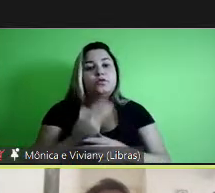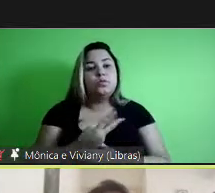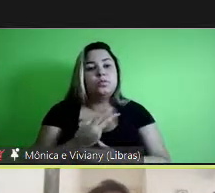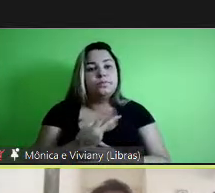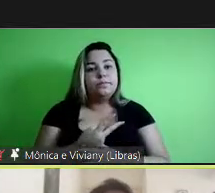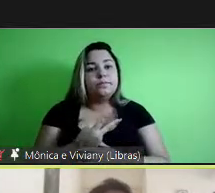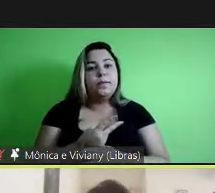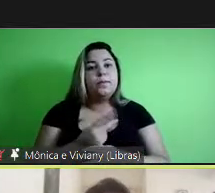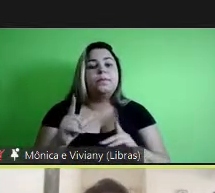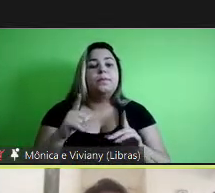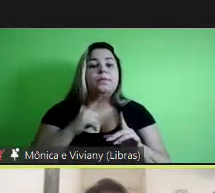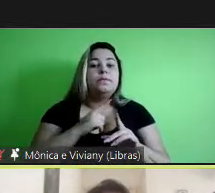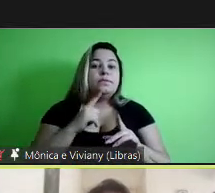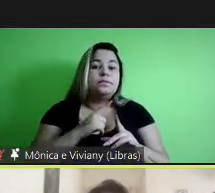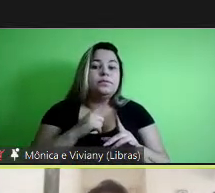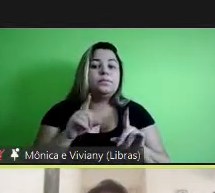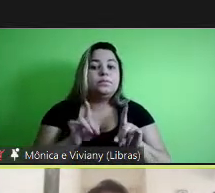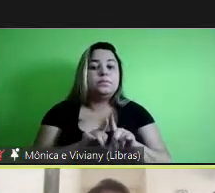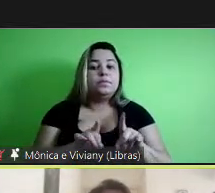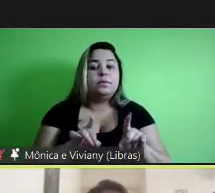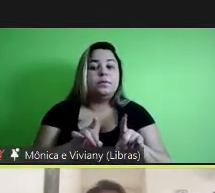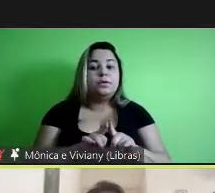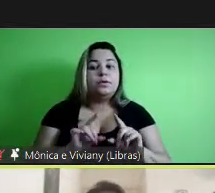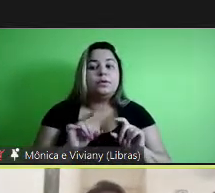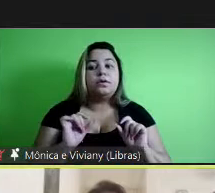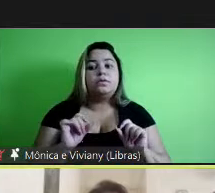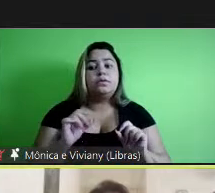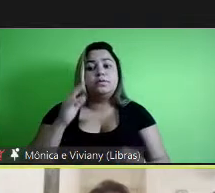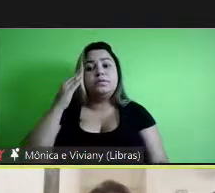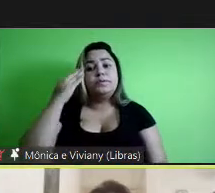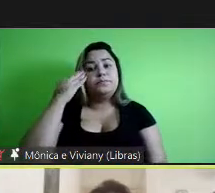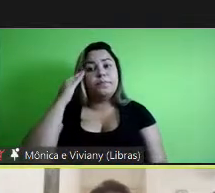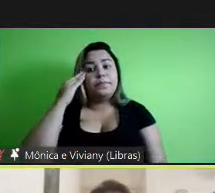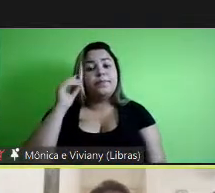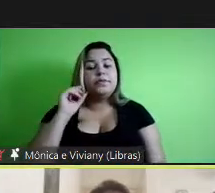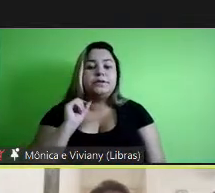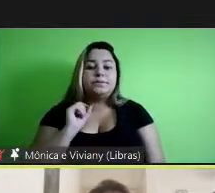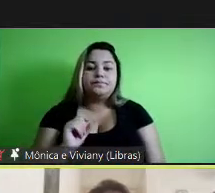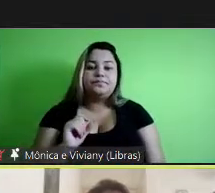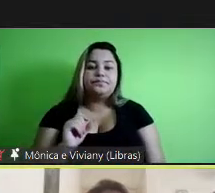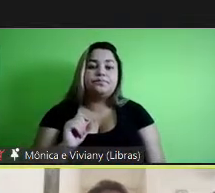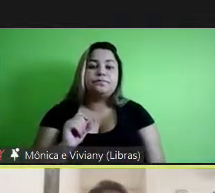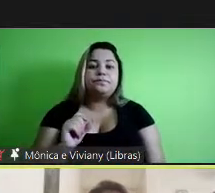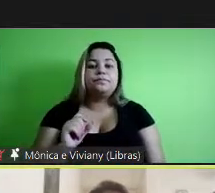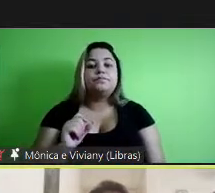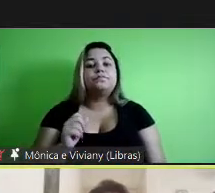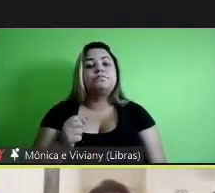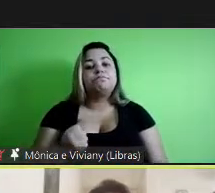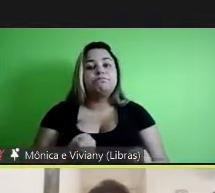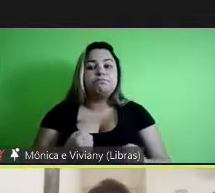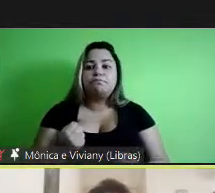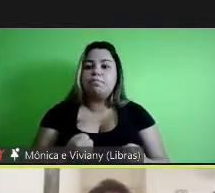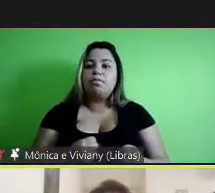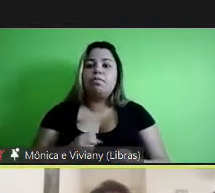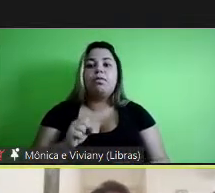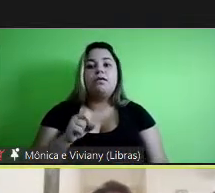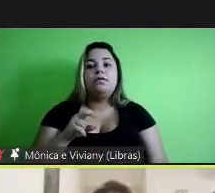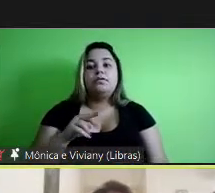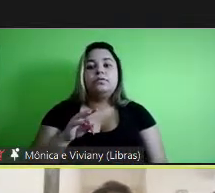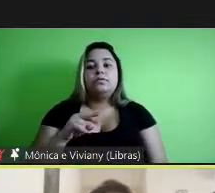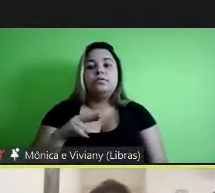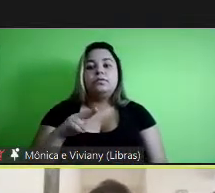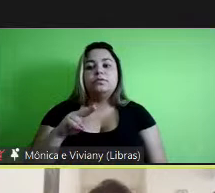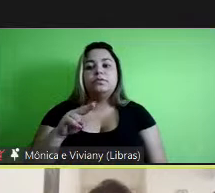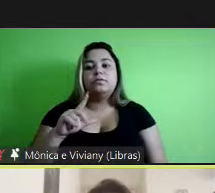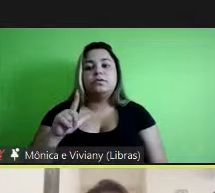the CO2 level. So we need to mitigate this, reduce this, and think about actions of sustainable